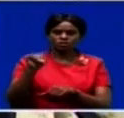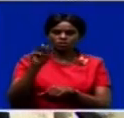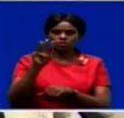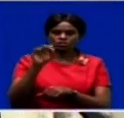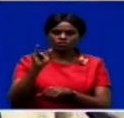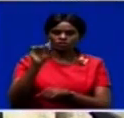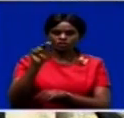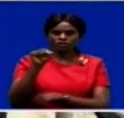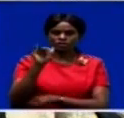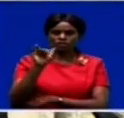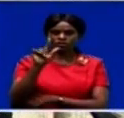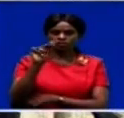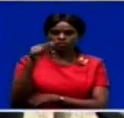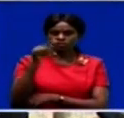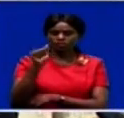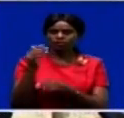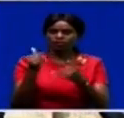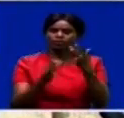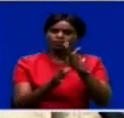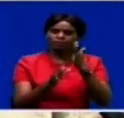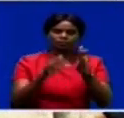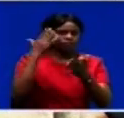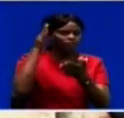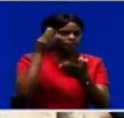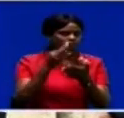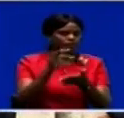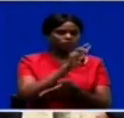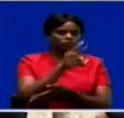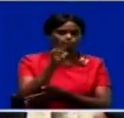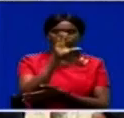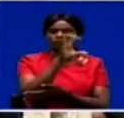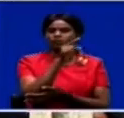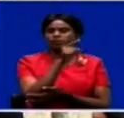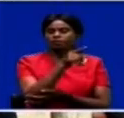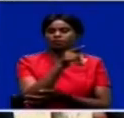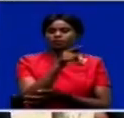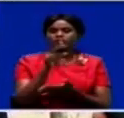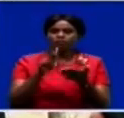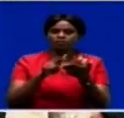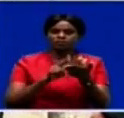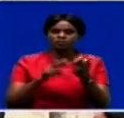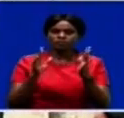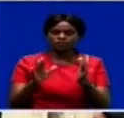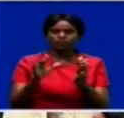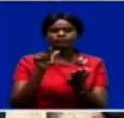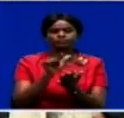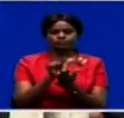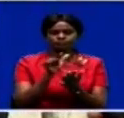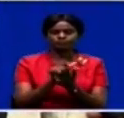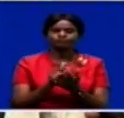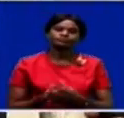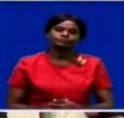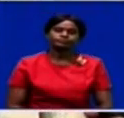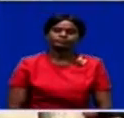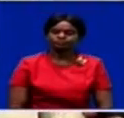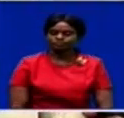Daniel Buleti becomes Deputy Permanent Secretary for Western Province. Etambuyu Katota, ZNBC News,